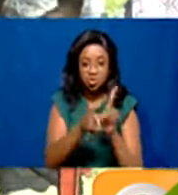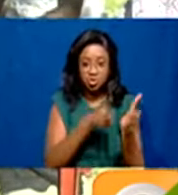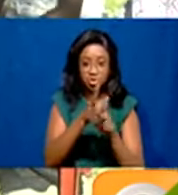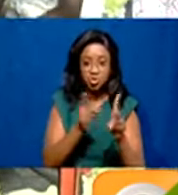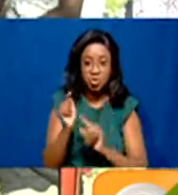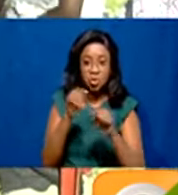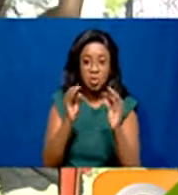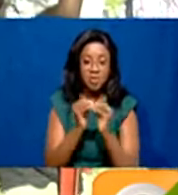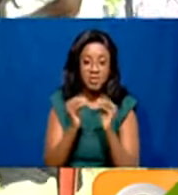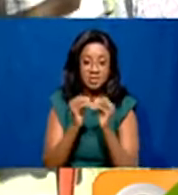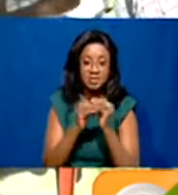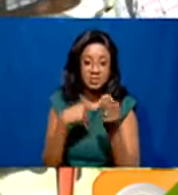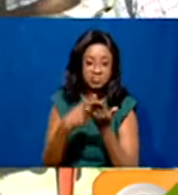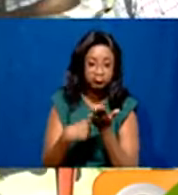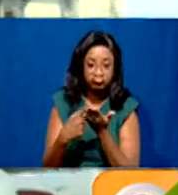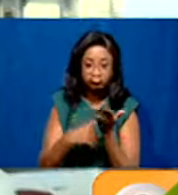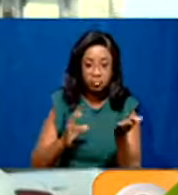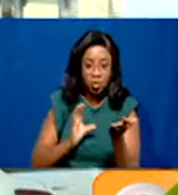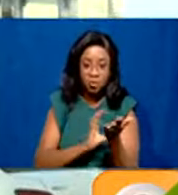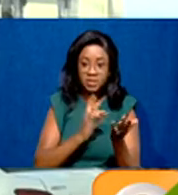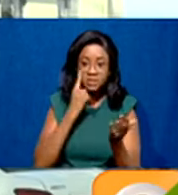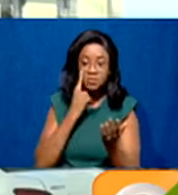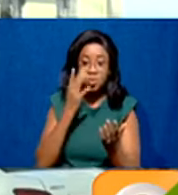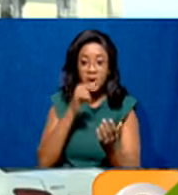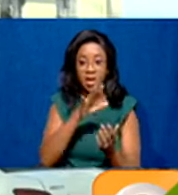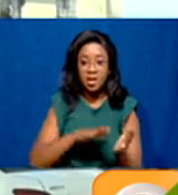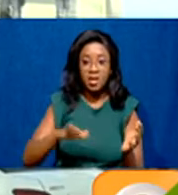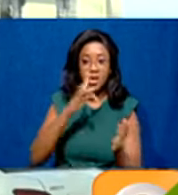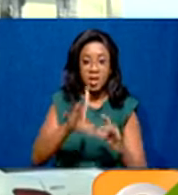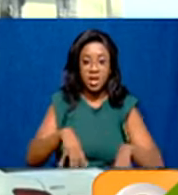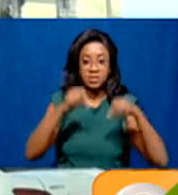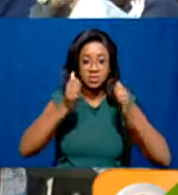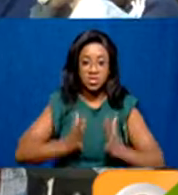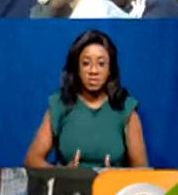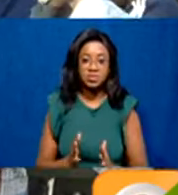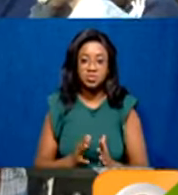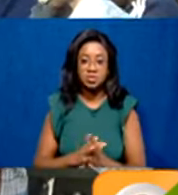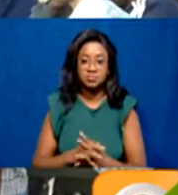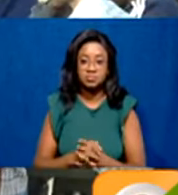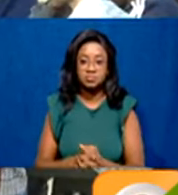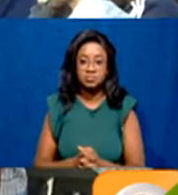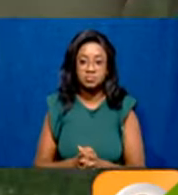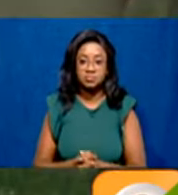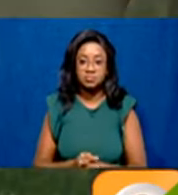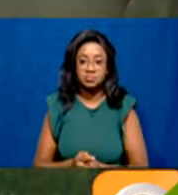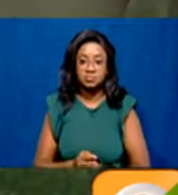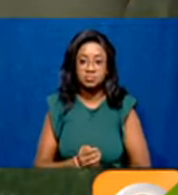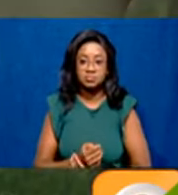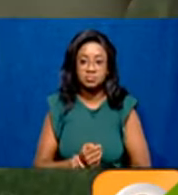a crisis welfare committee meeting called by the estate chairman, Kennedy Ochiwodo.